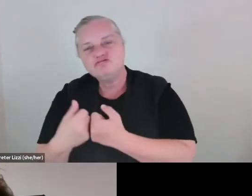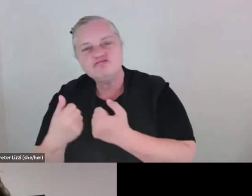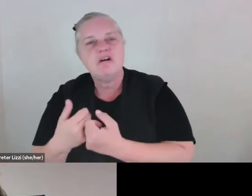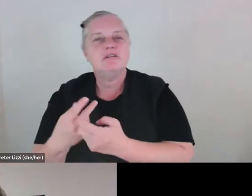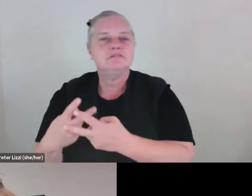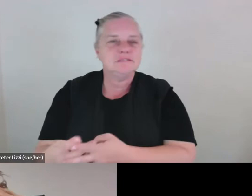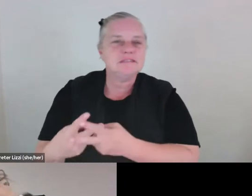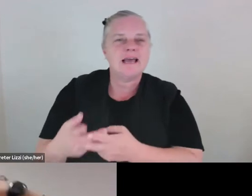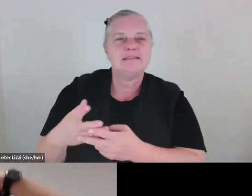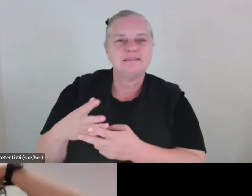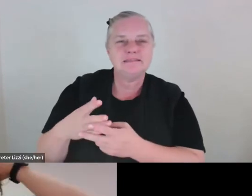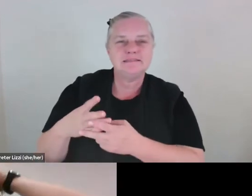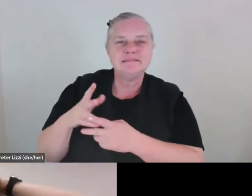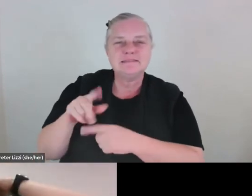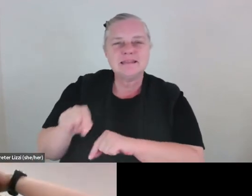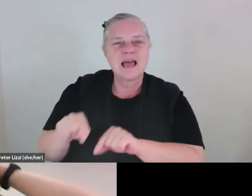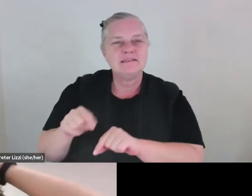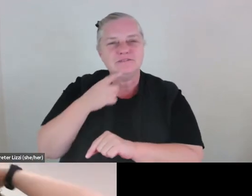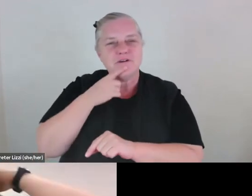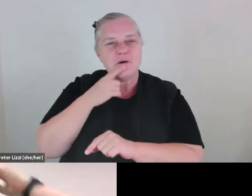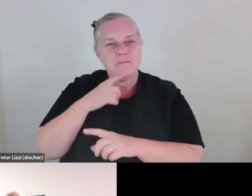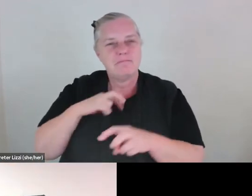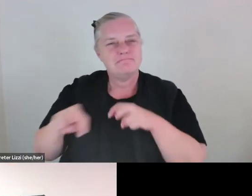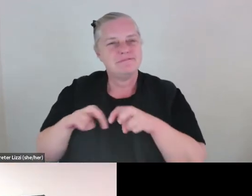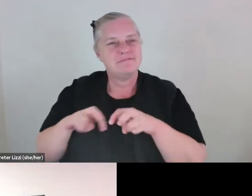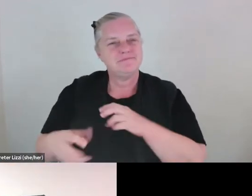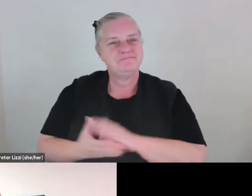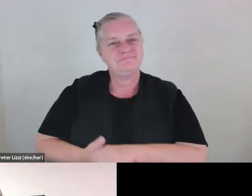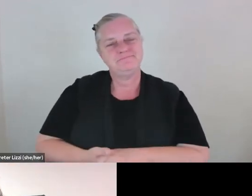Yeah, and thanks so much for talking a bit about the